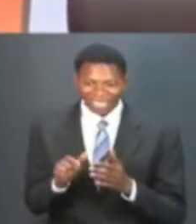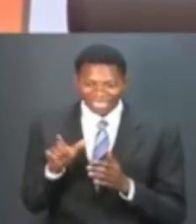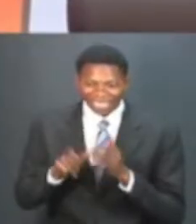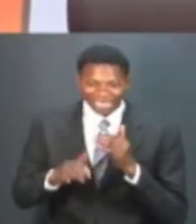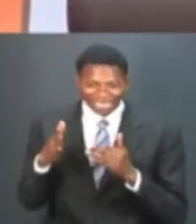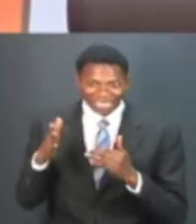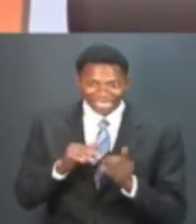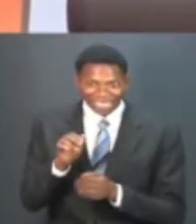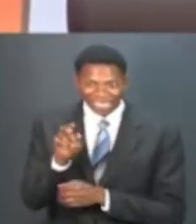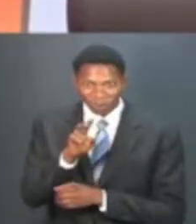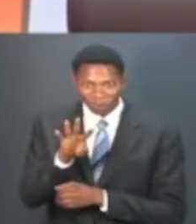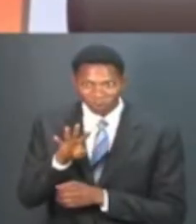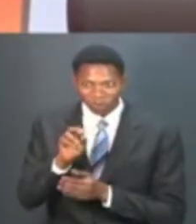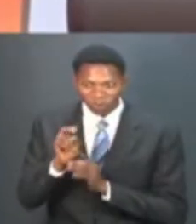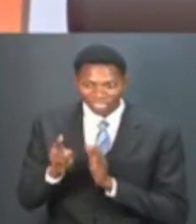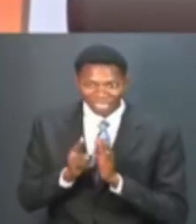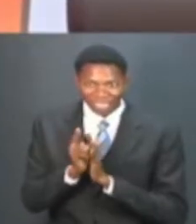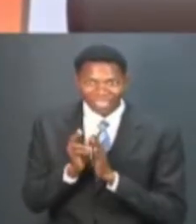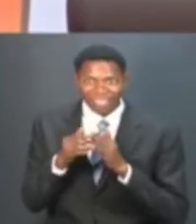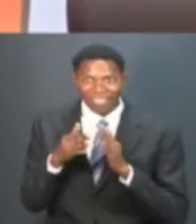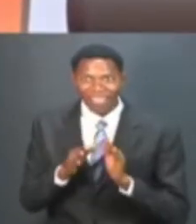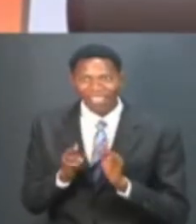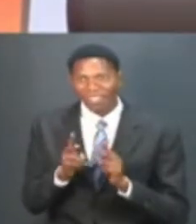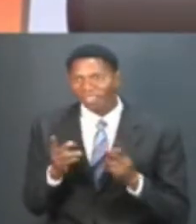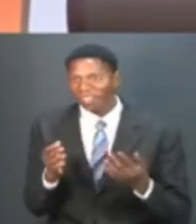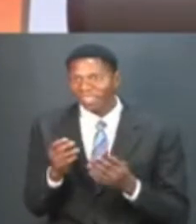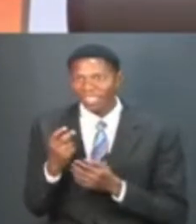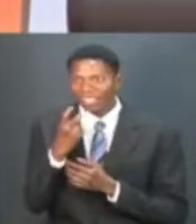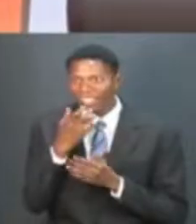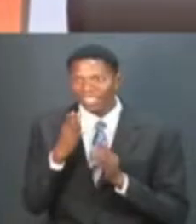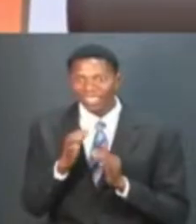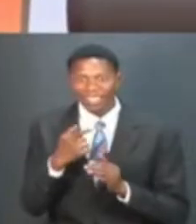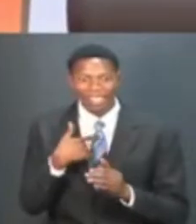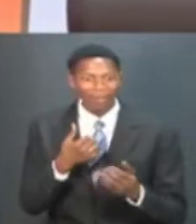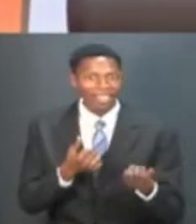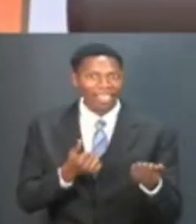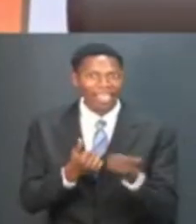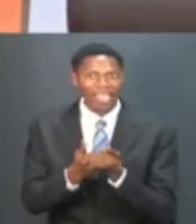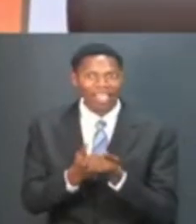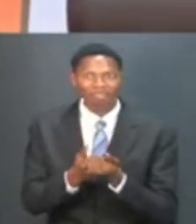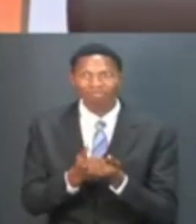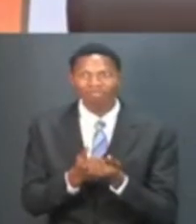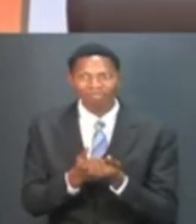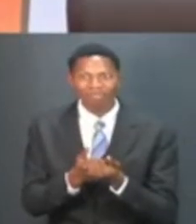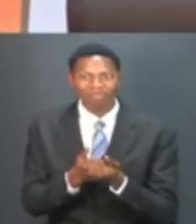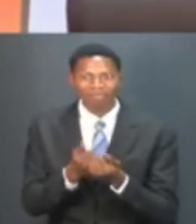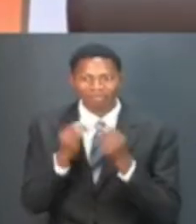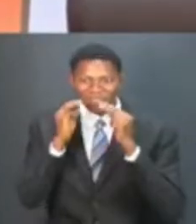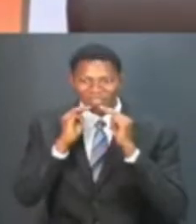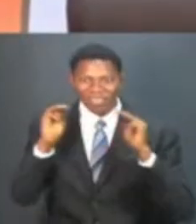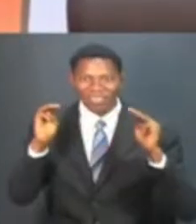granted. So without what, Mr. Speaker, yes, I second the motion. Yes.